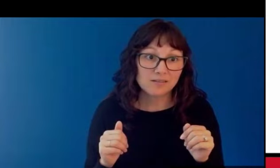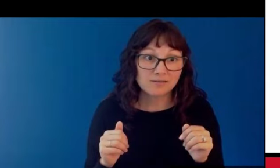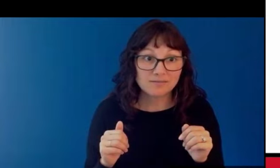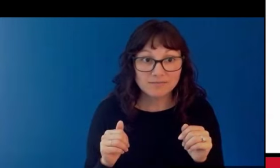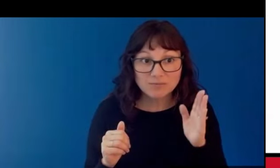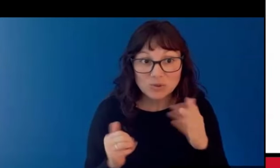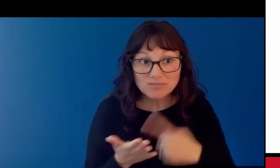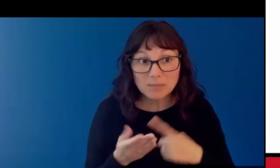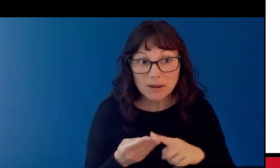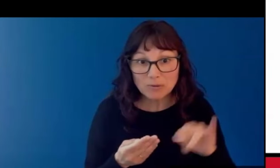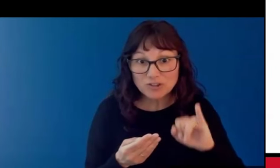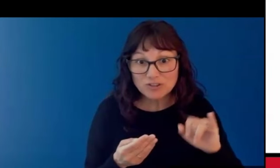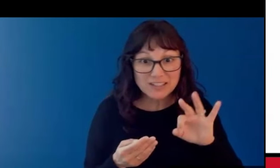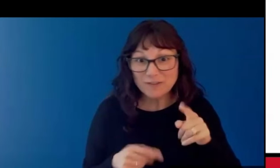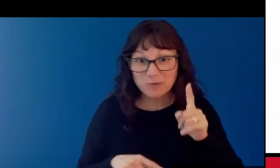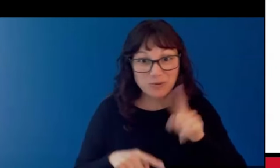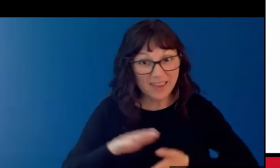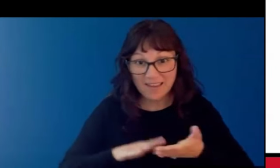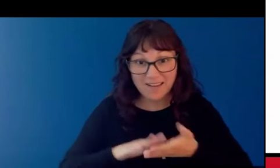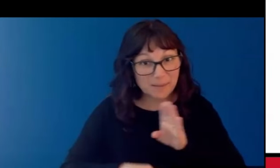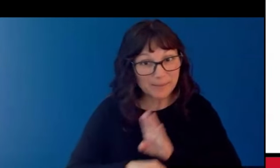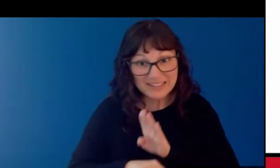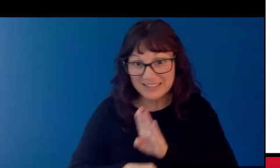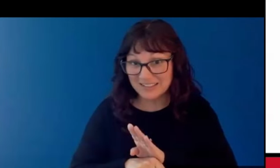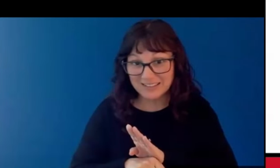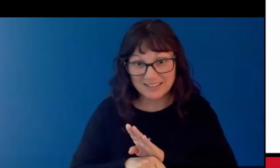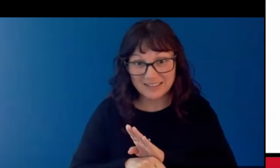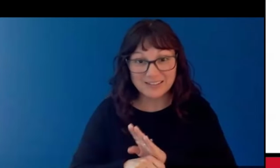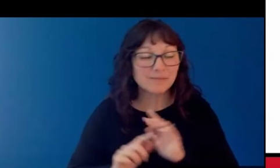about insurance if you can't operate your business.